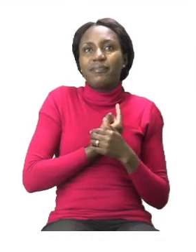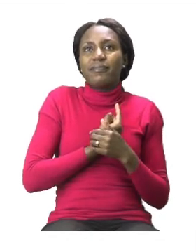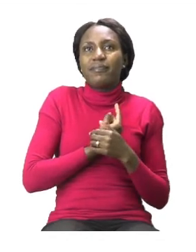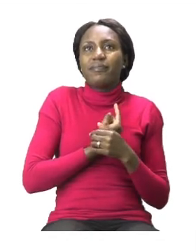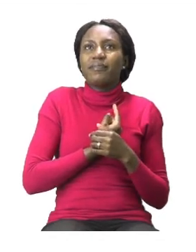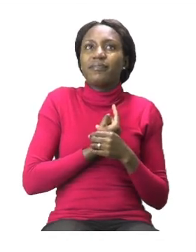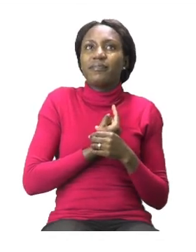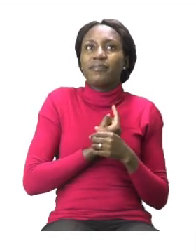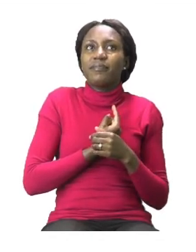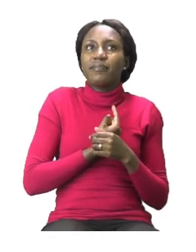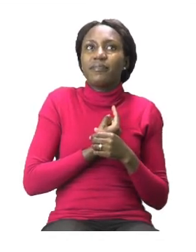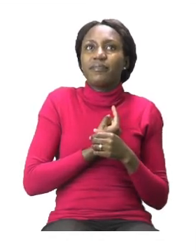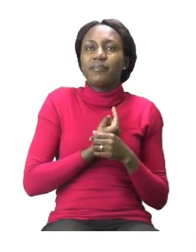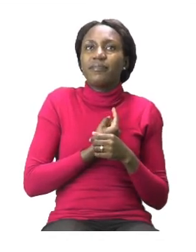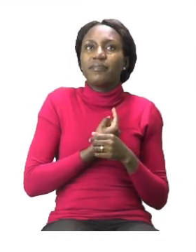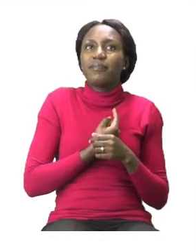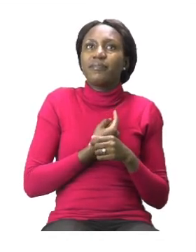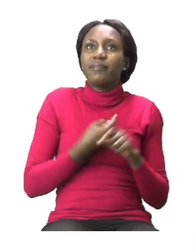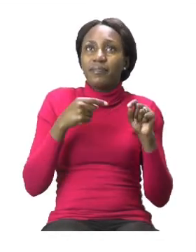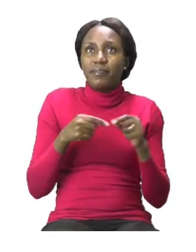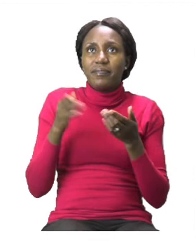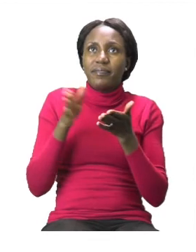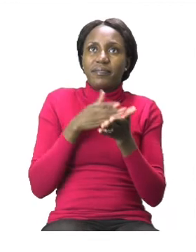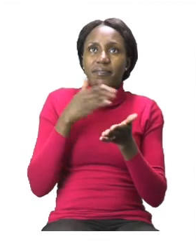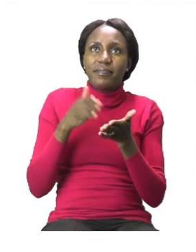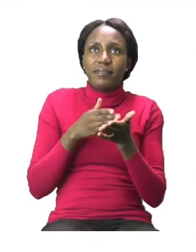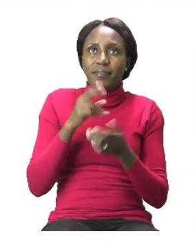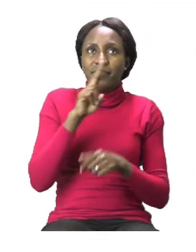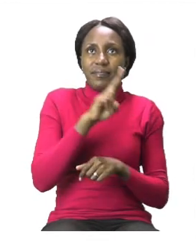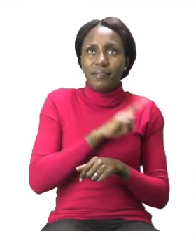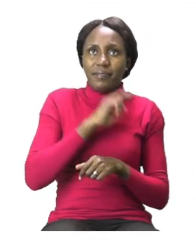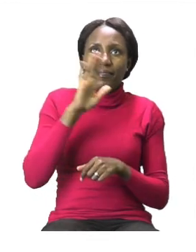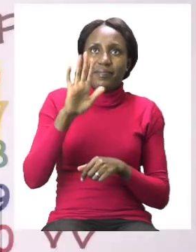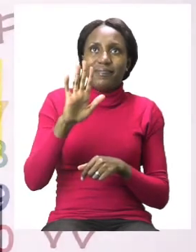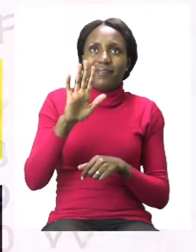let's all move to page 25.